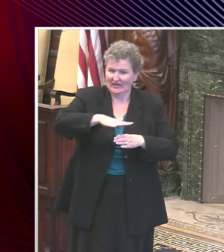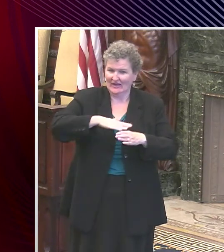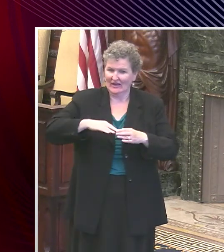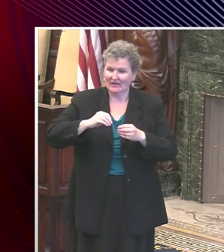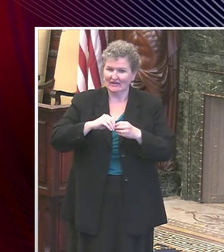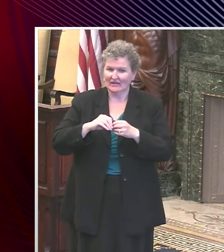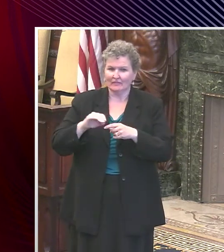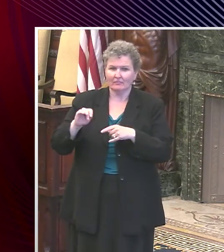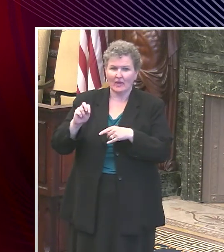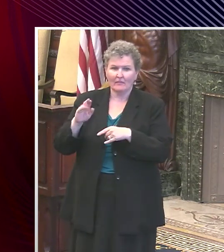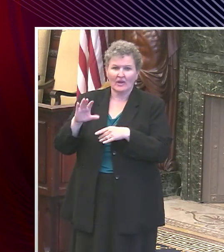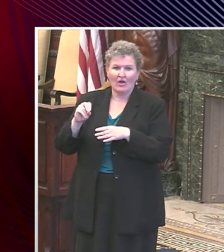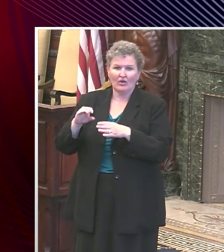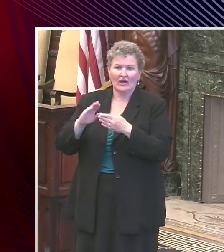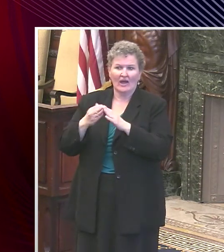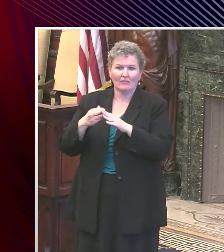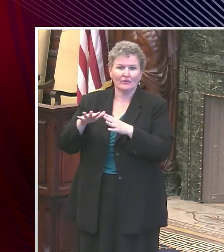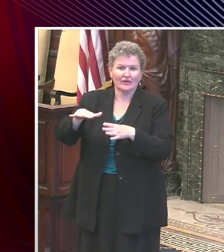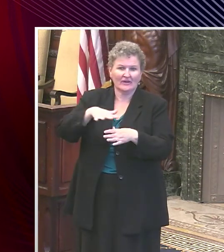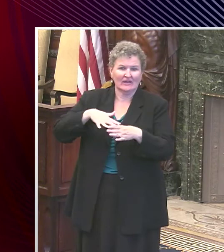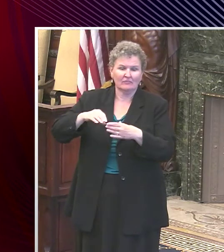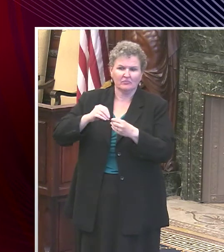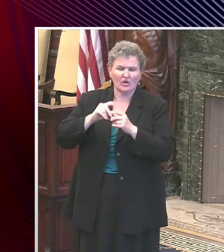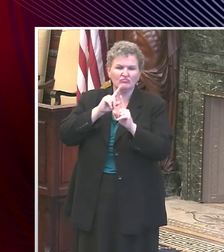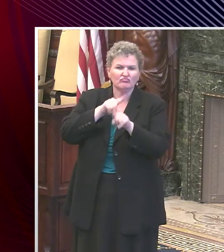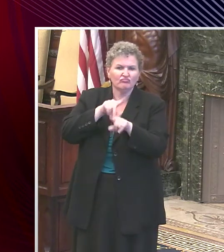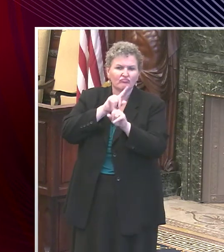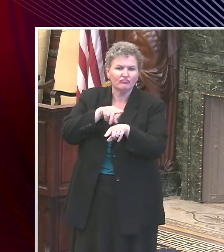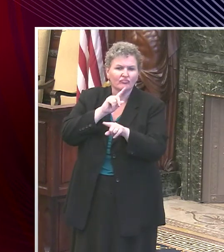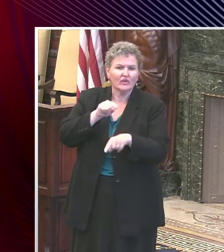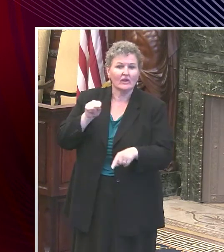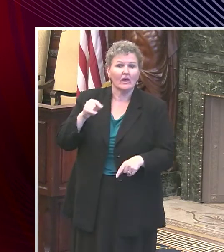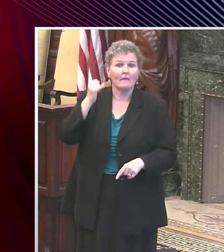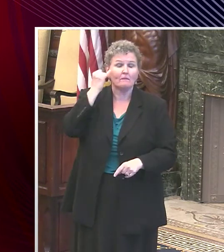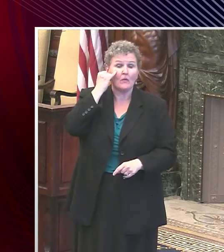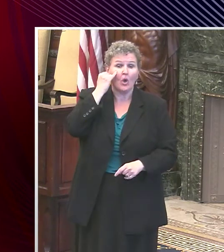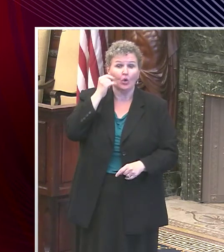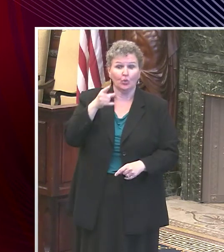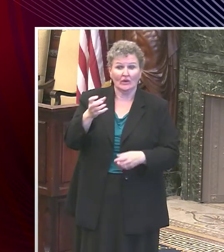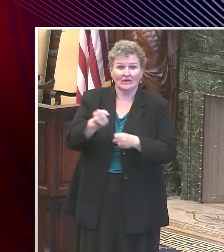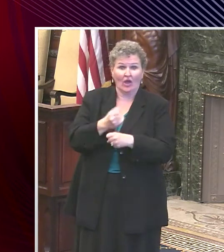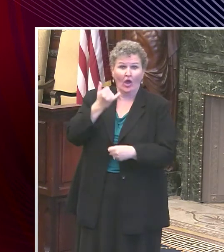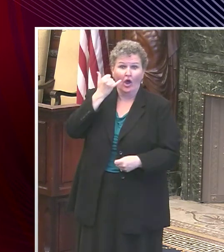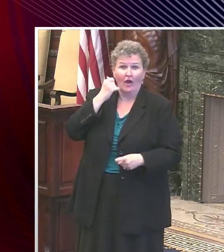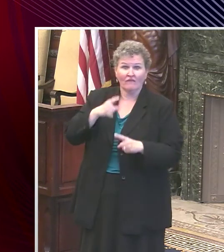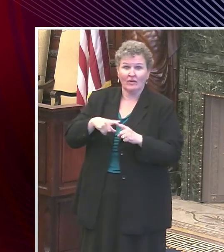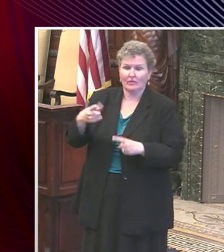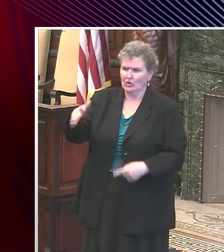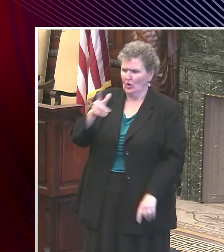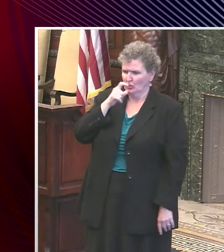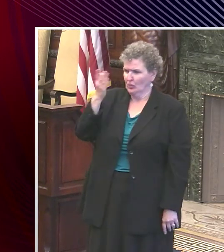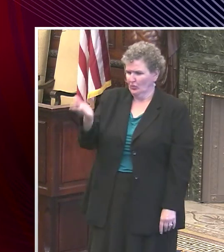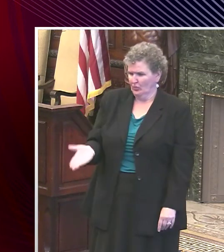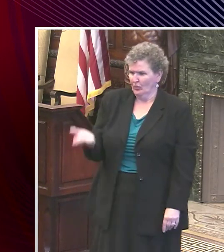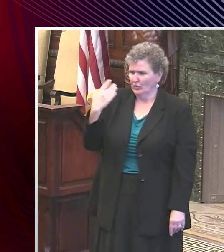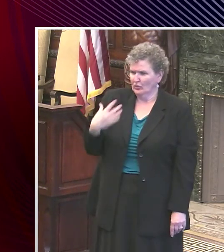them and their families once they receive a call from someone they don't know and they want to get to trace